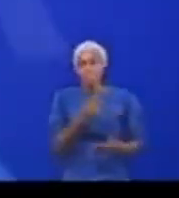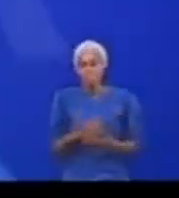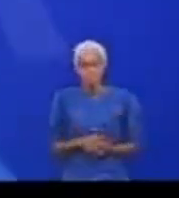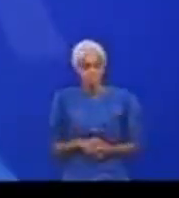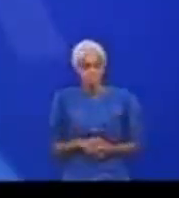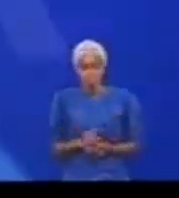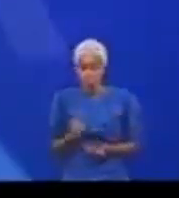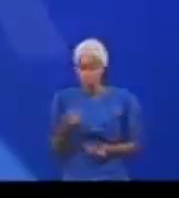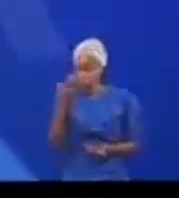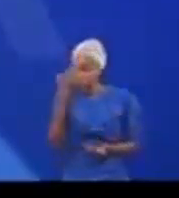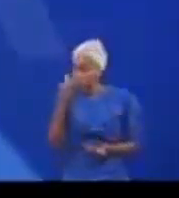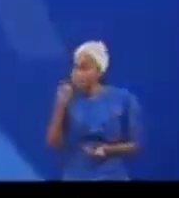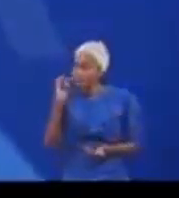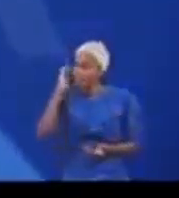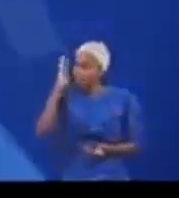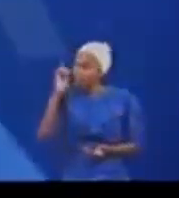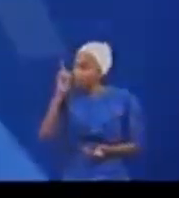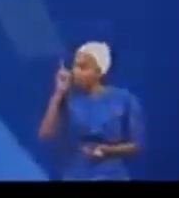generations.